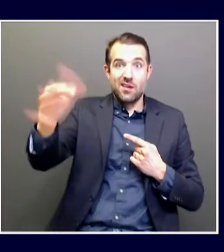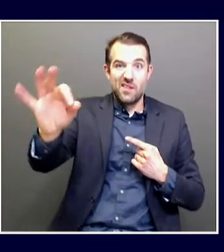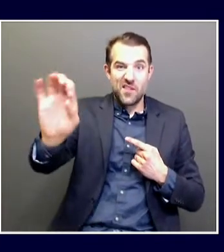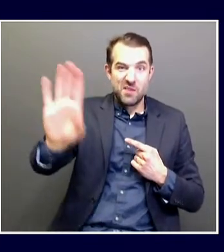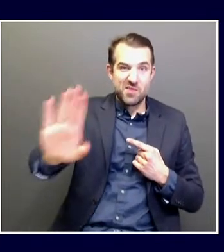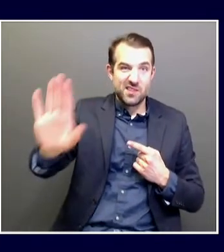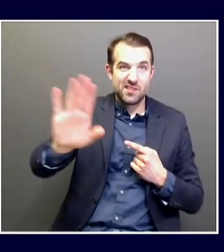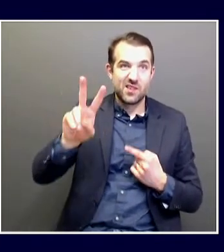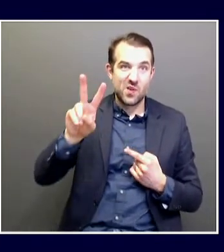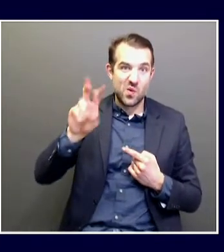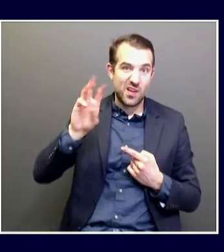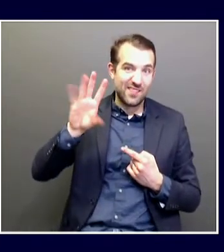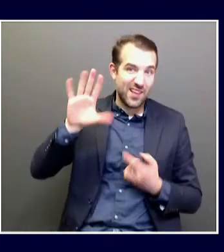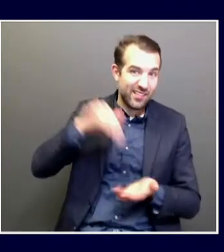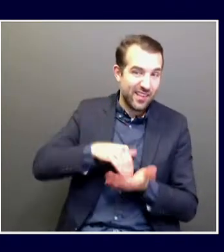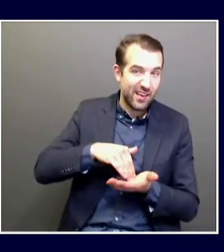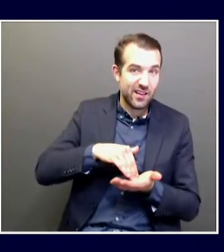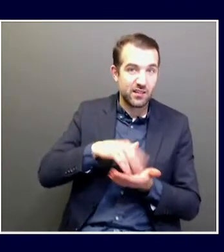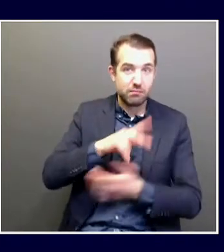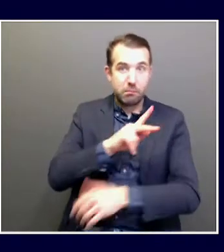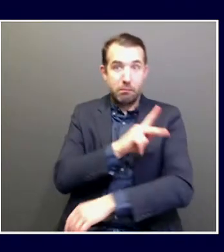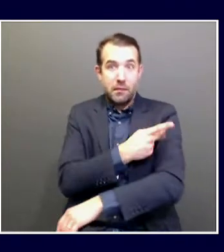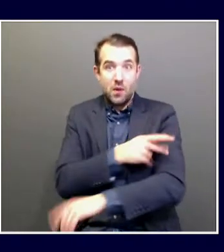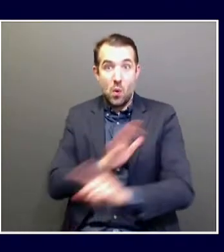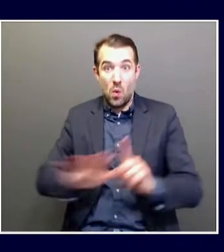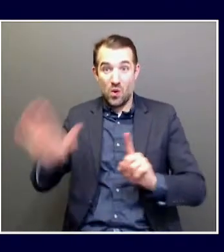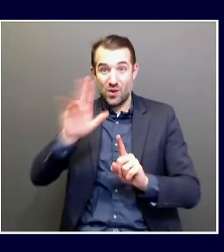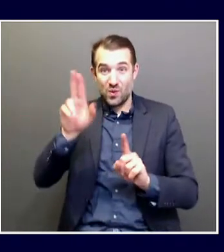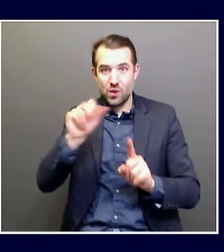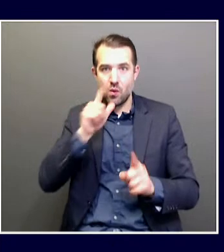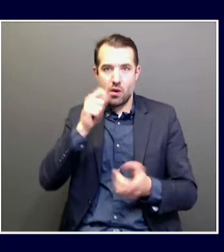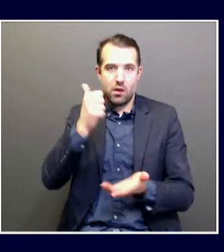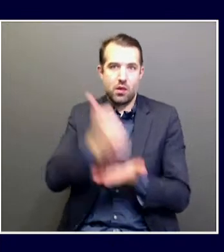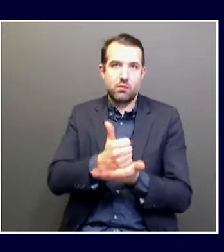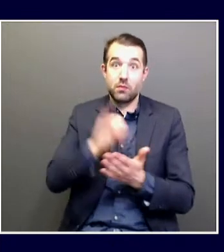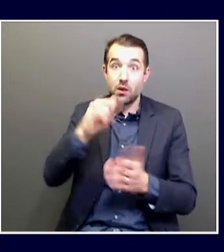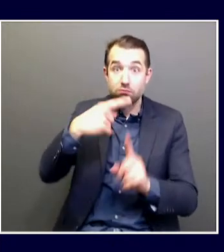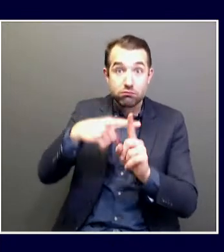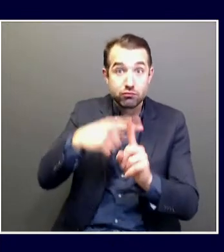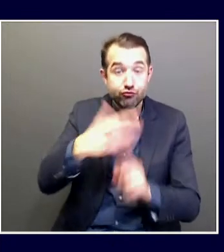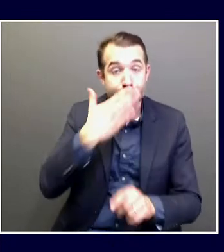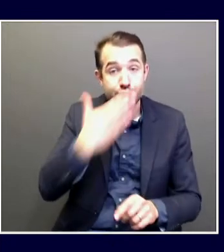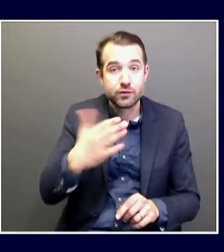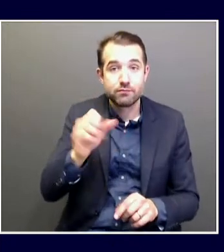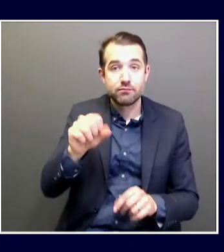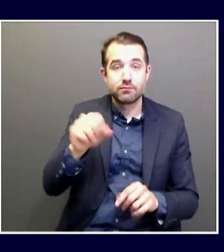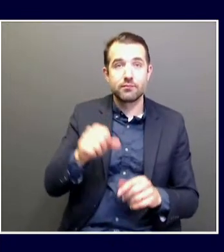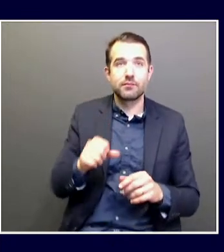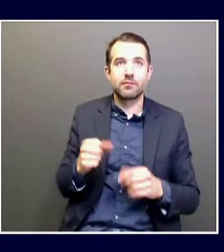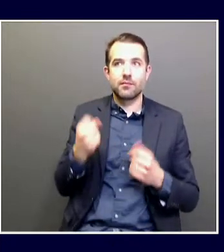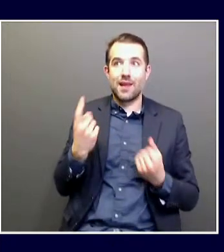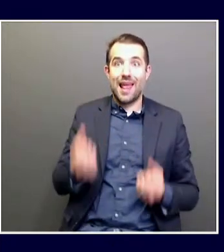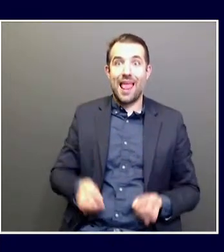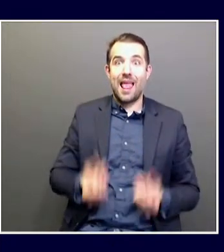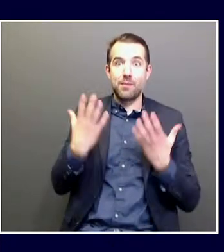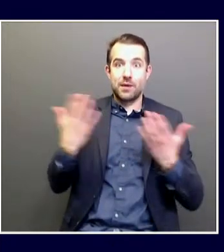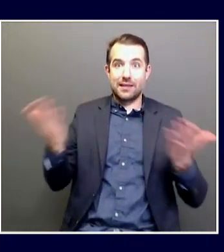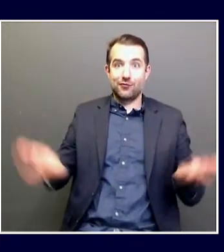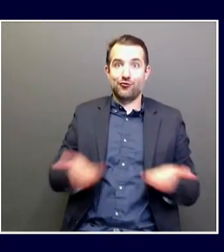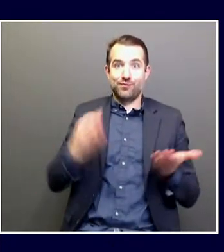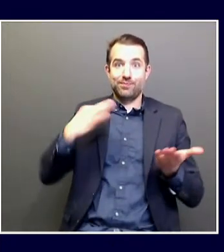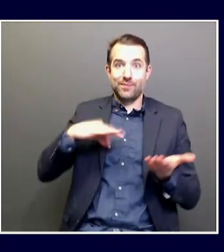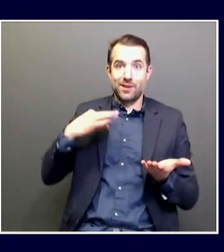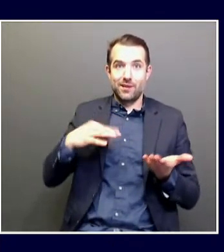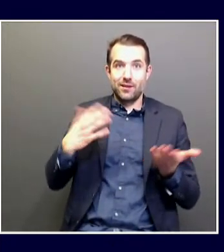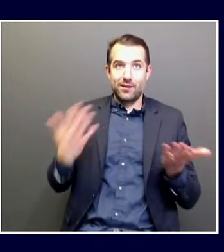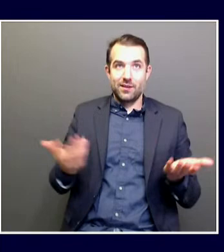so patients who may benefit from this. It's a great number. But to your question, how many of those will be coming to Maine? We have not